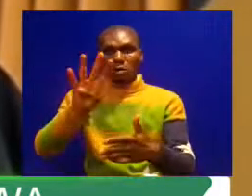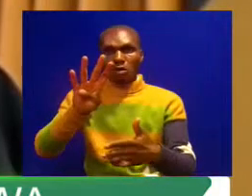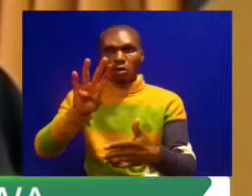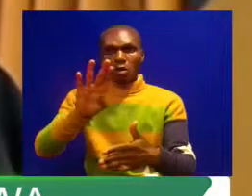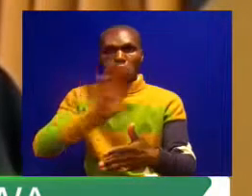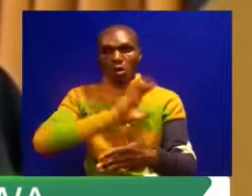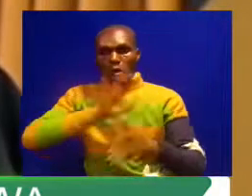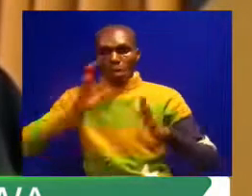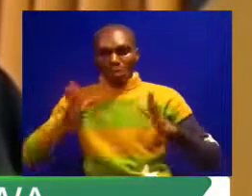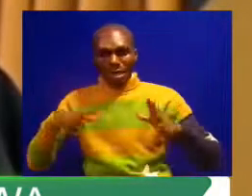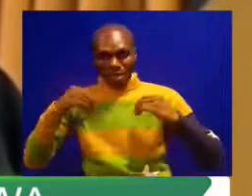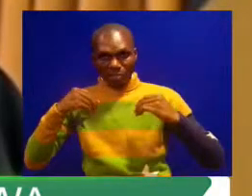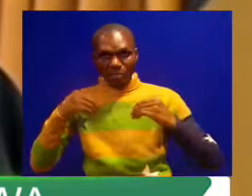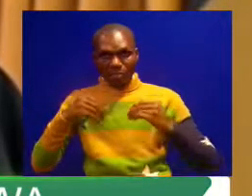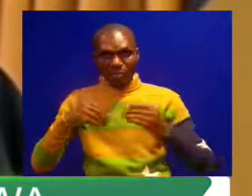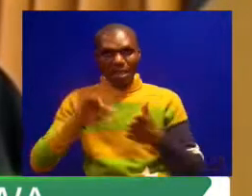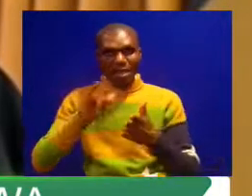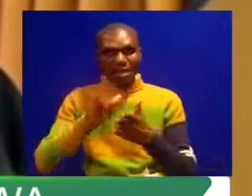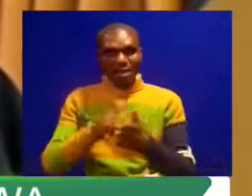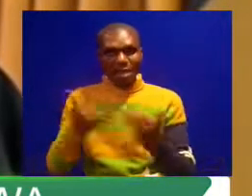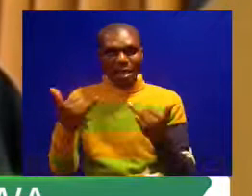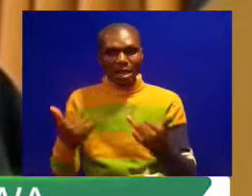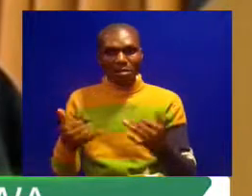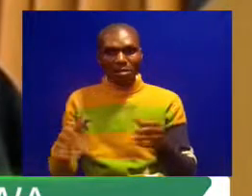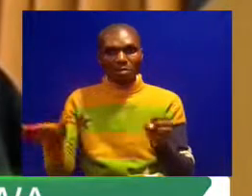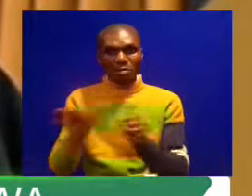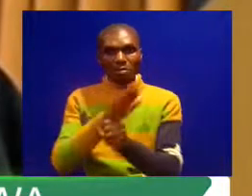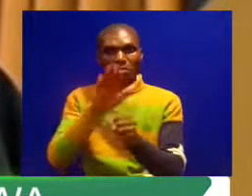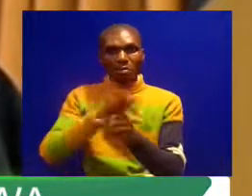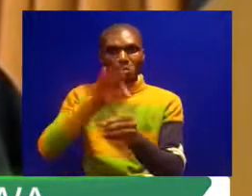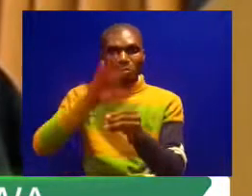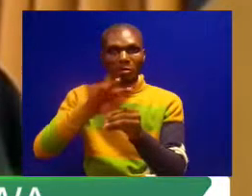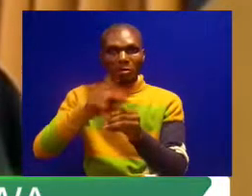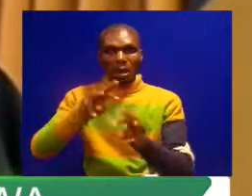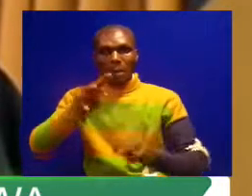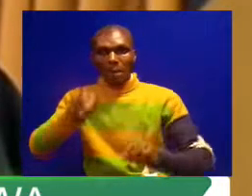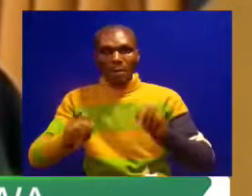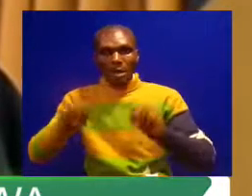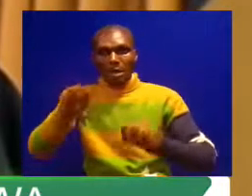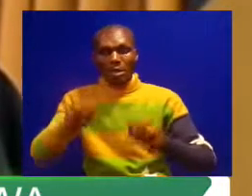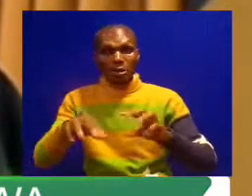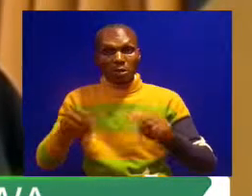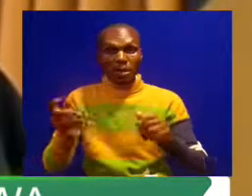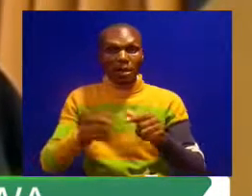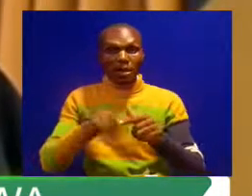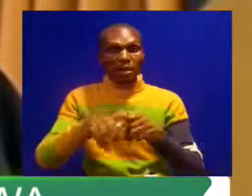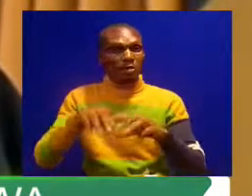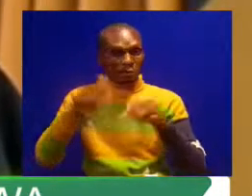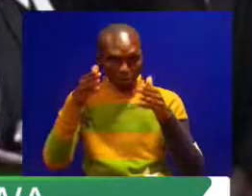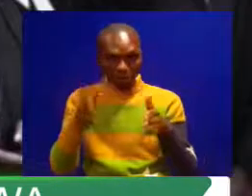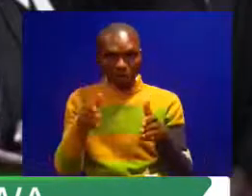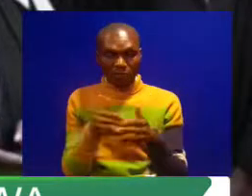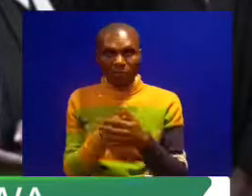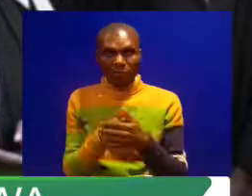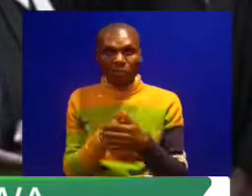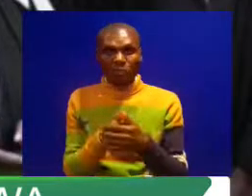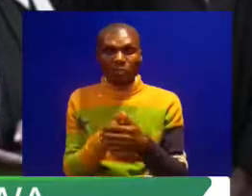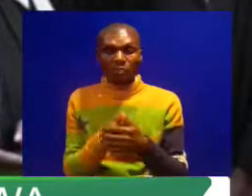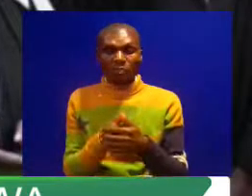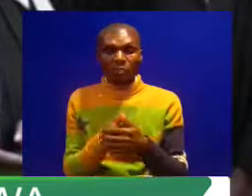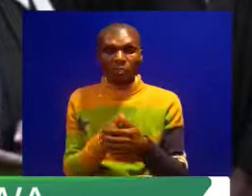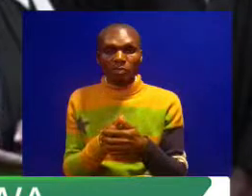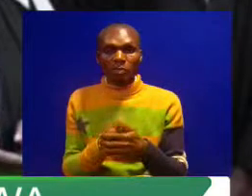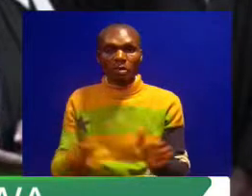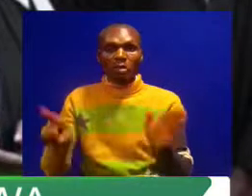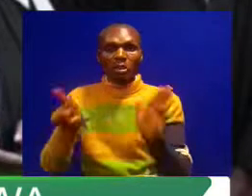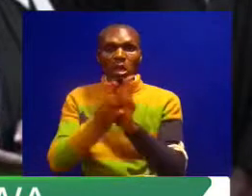that thus far, the entire election had been managed efficiently and credibly. Omo wakili